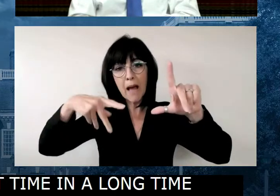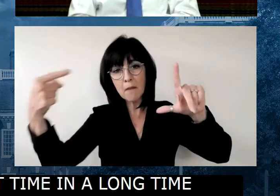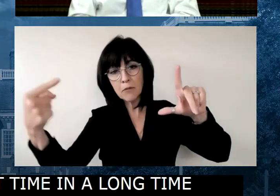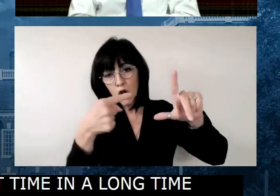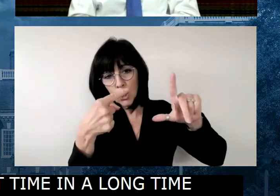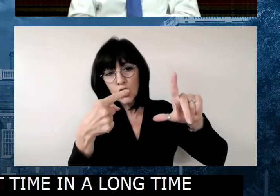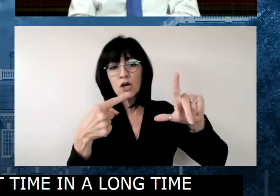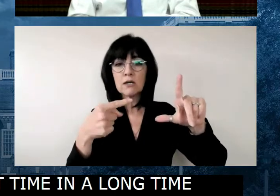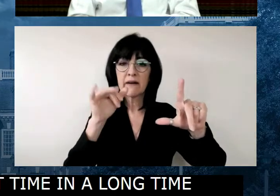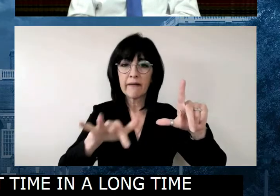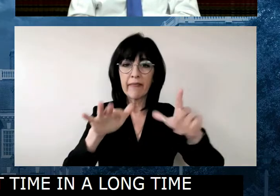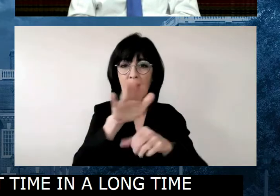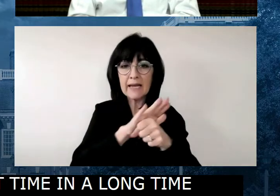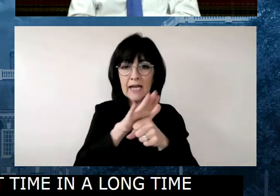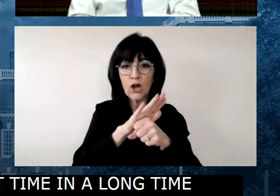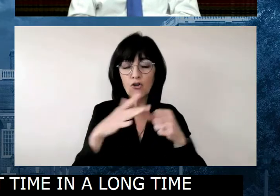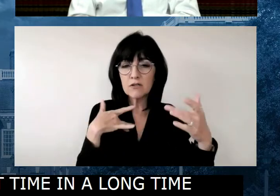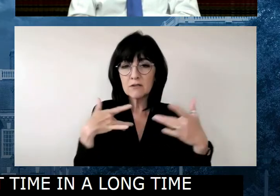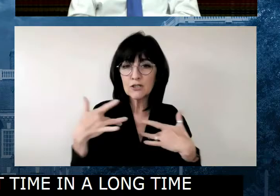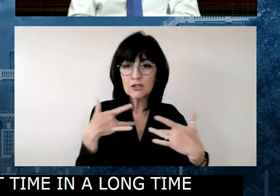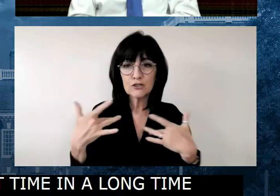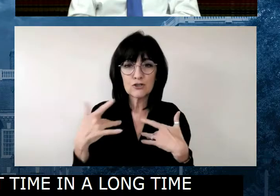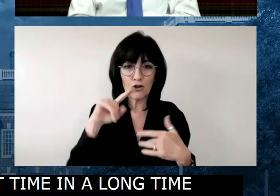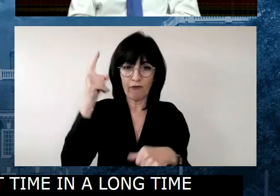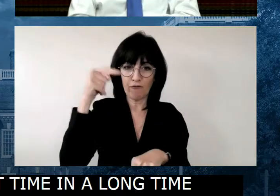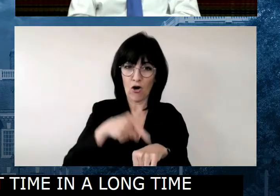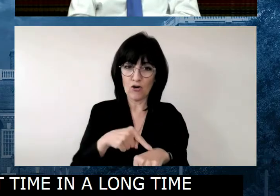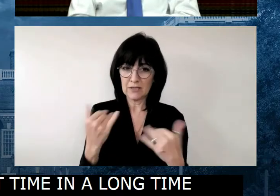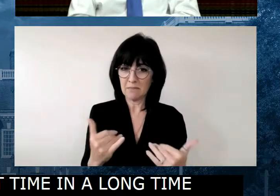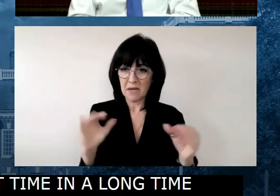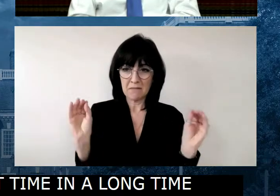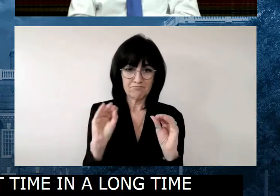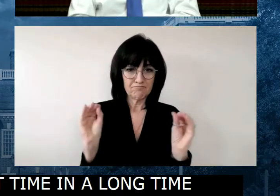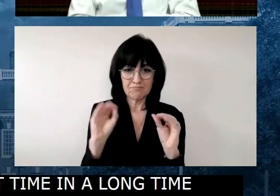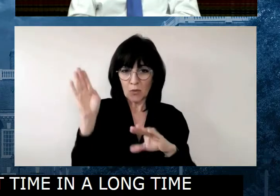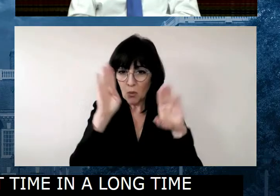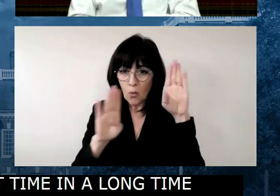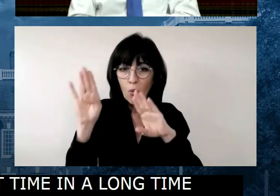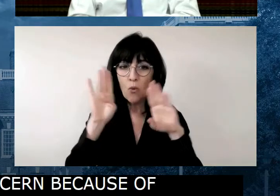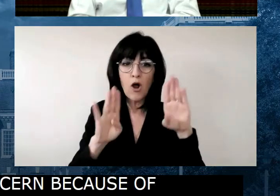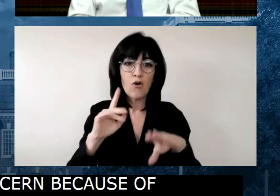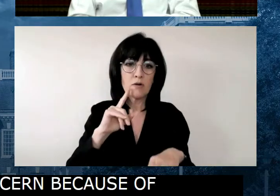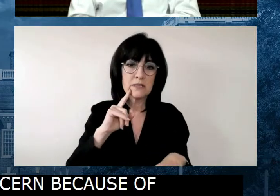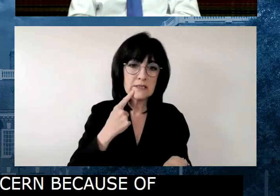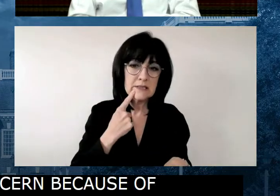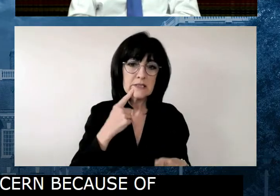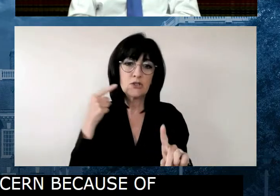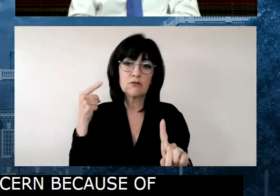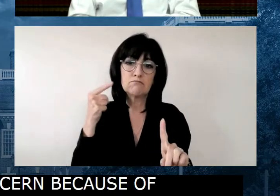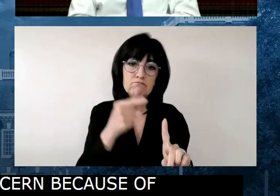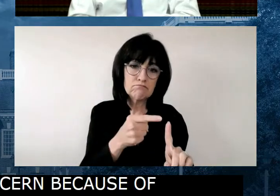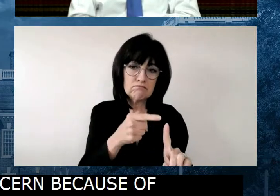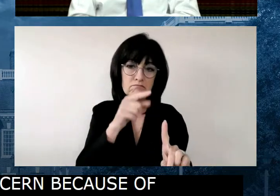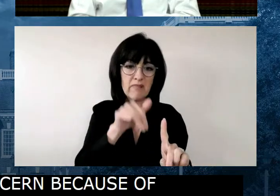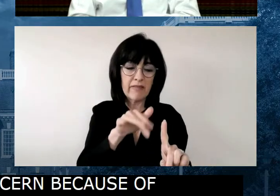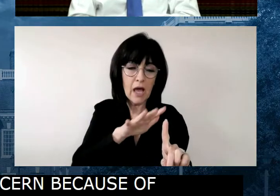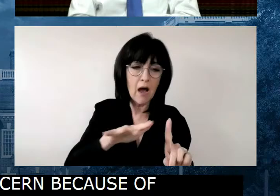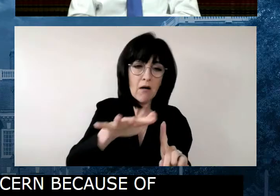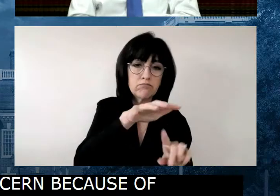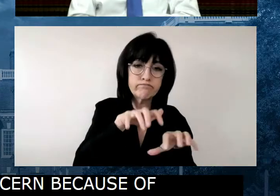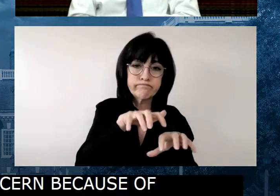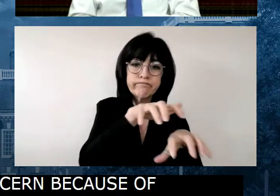of information about the incentive programs to try to reach our goal with folks getting